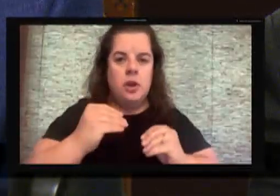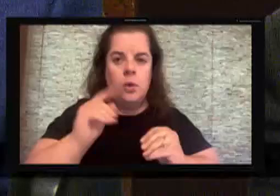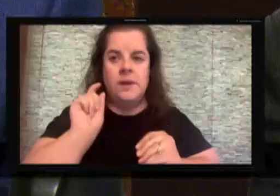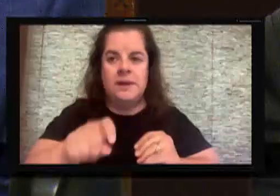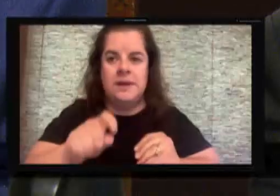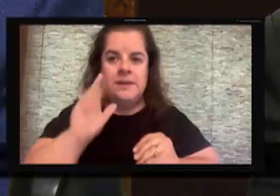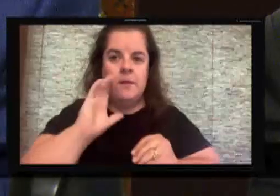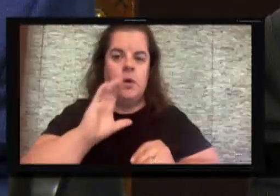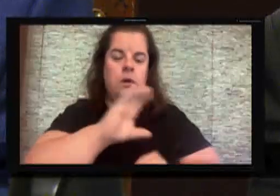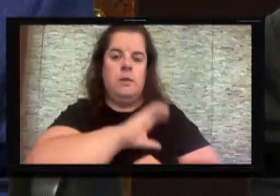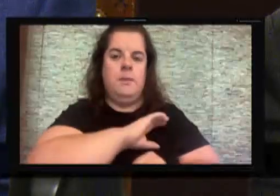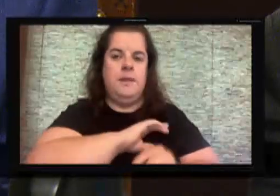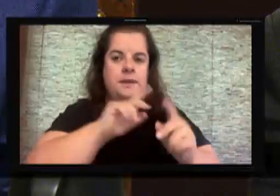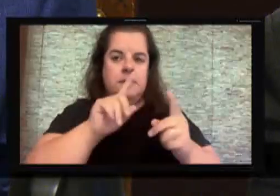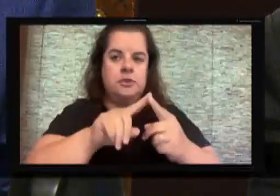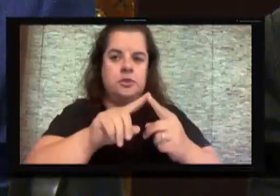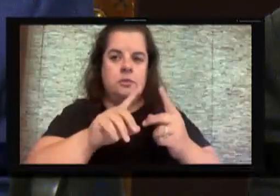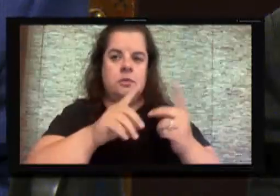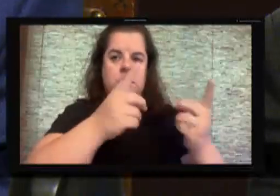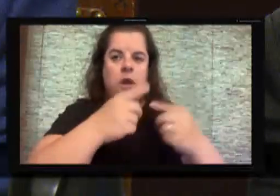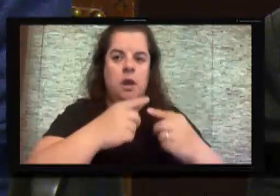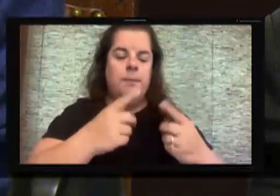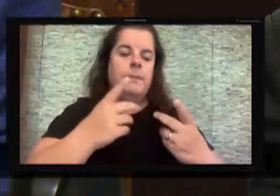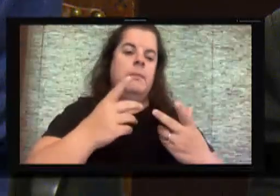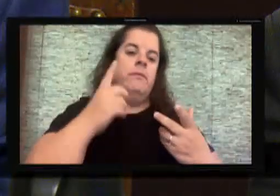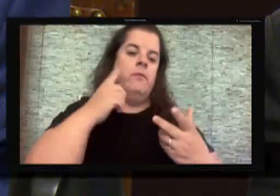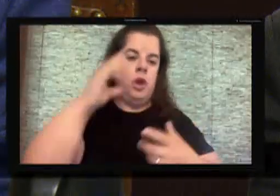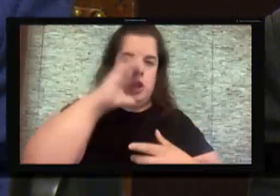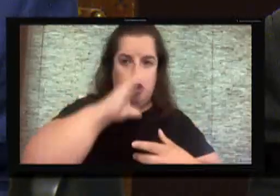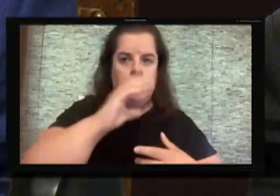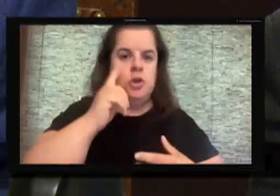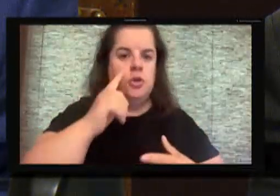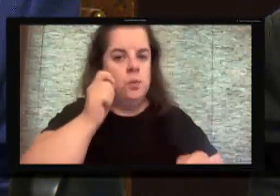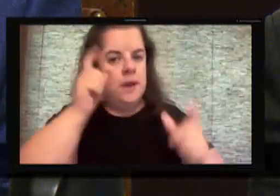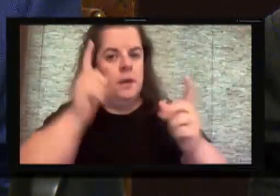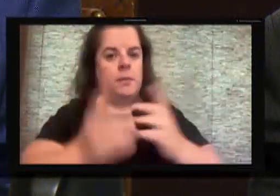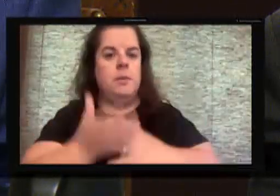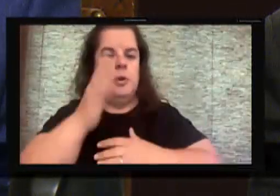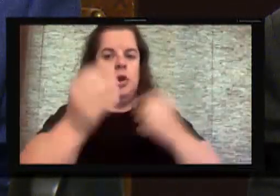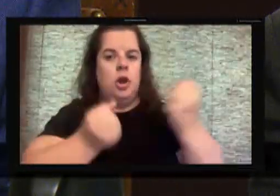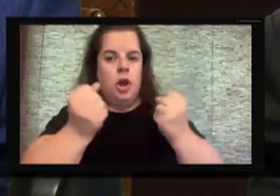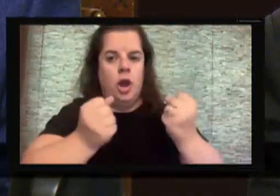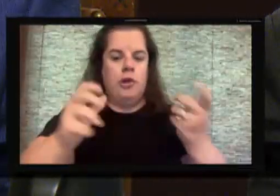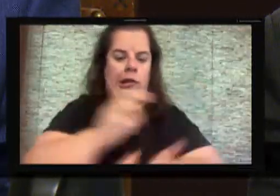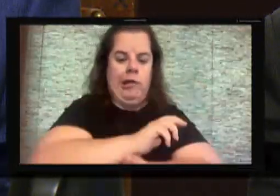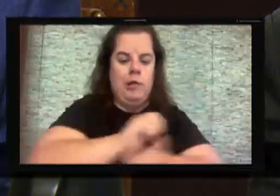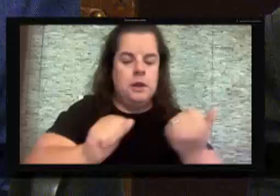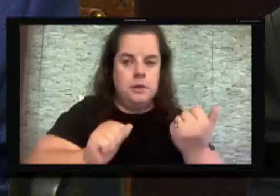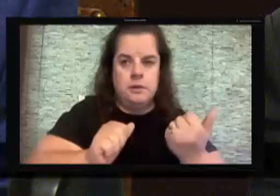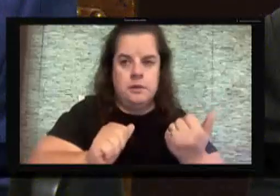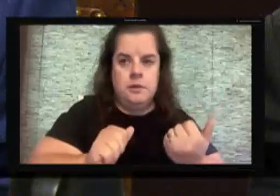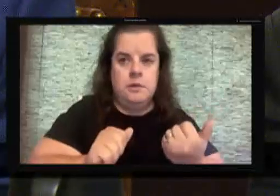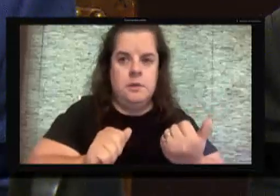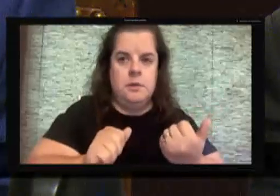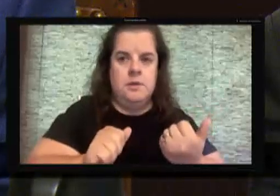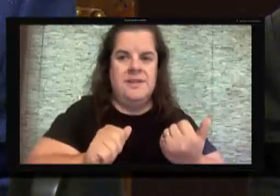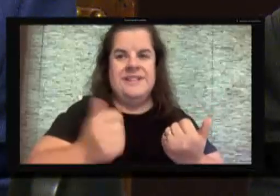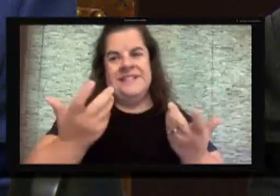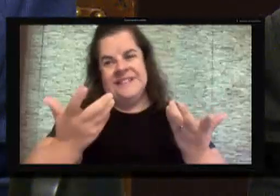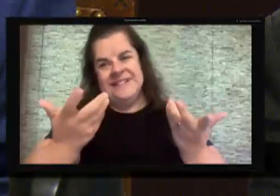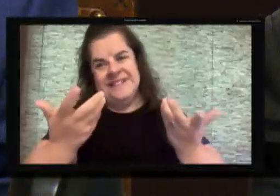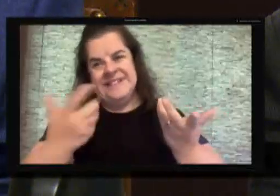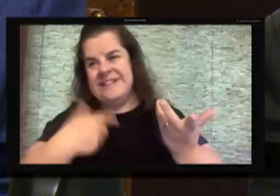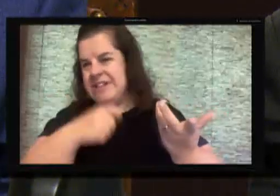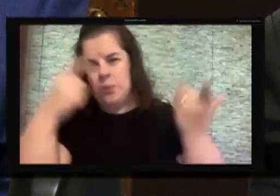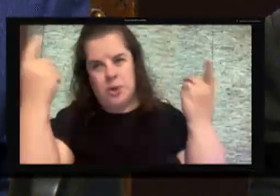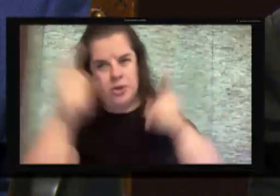come out if your car is broken into, if you wake up in the morning and your car is ransacked. I don't agree with that. I